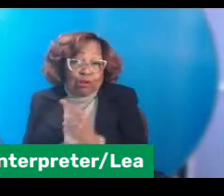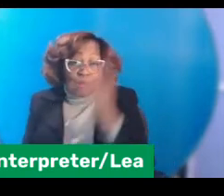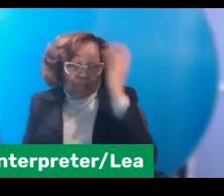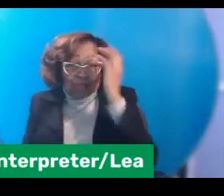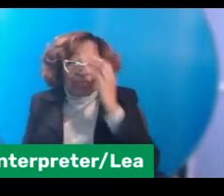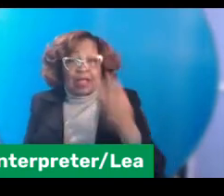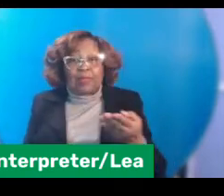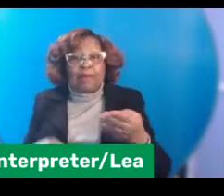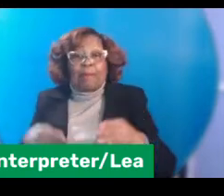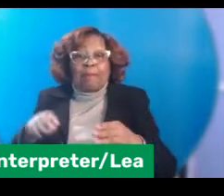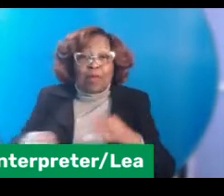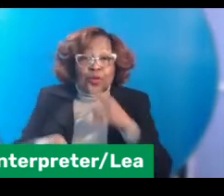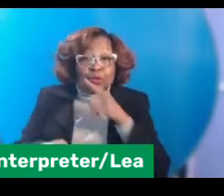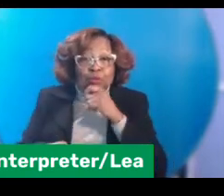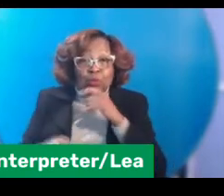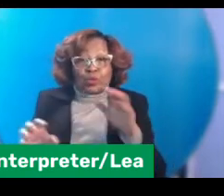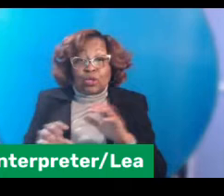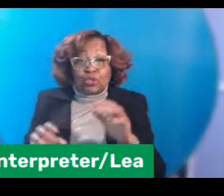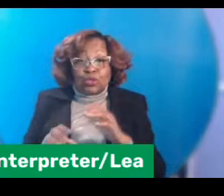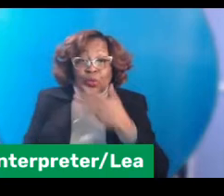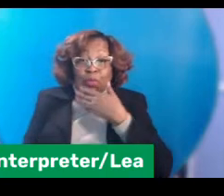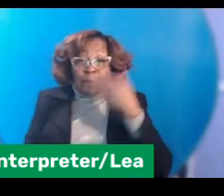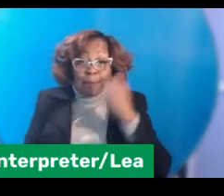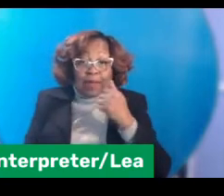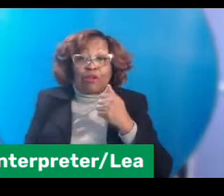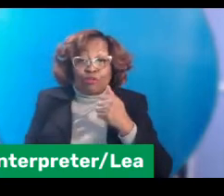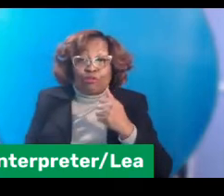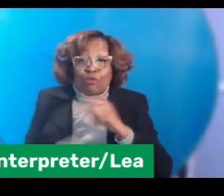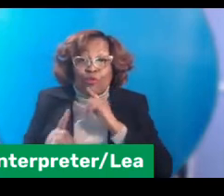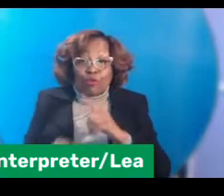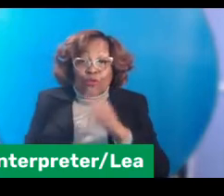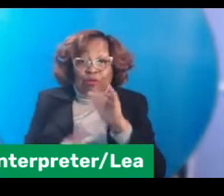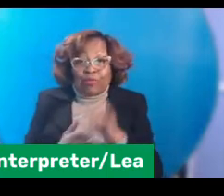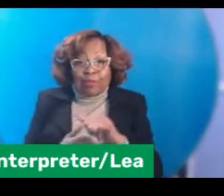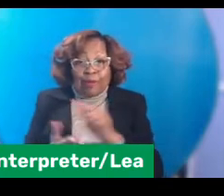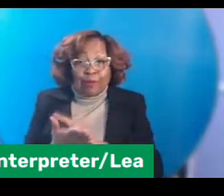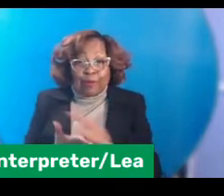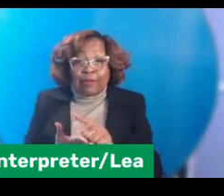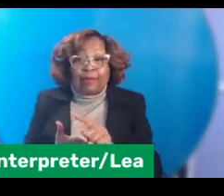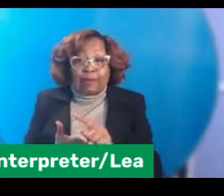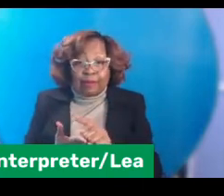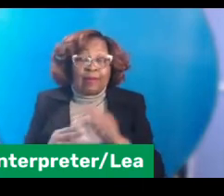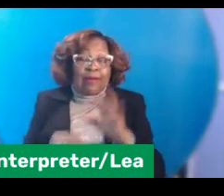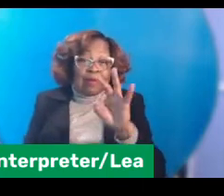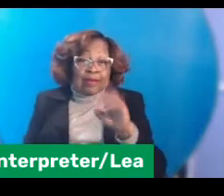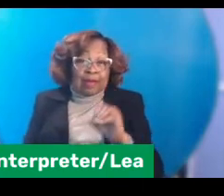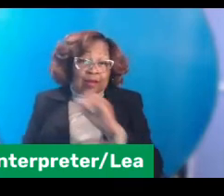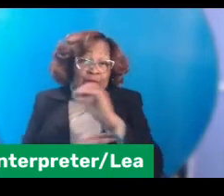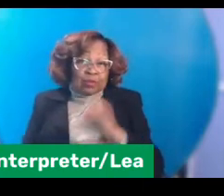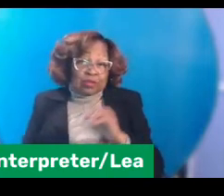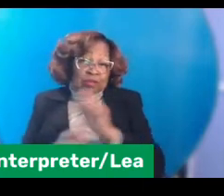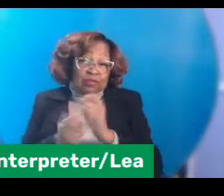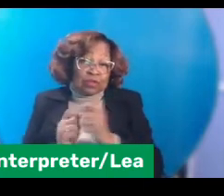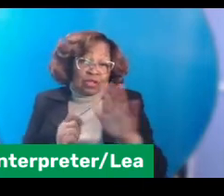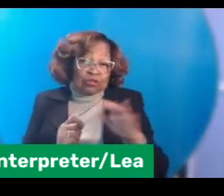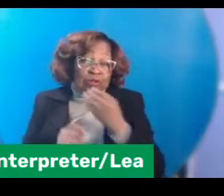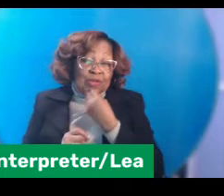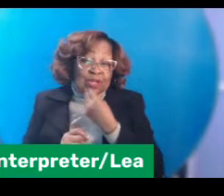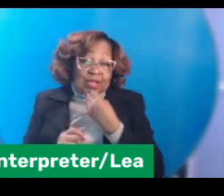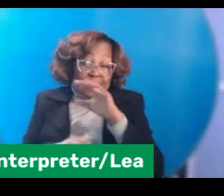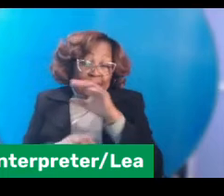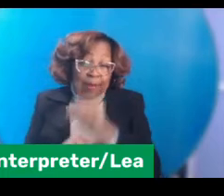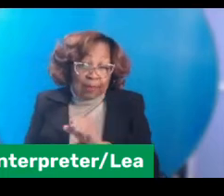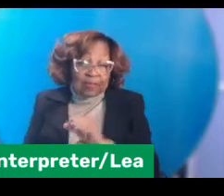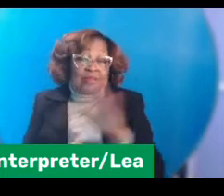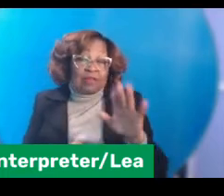who's going to do the better produce order that week. 90% of our kids in the program have changed their eating habits and their families'